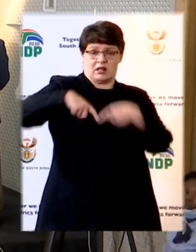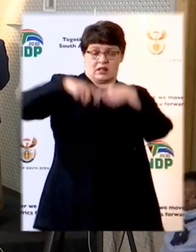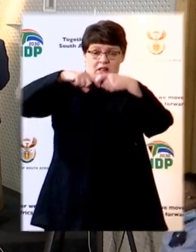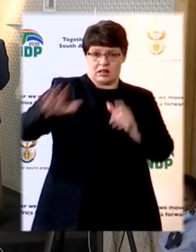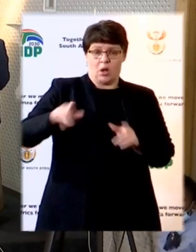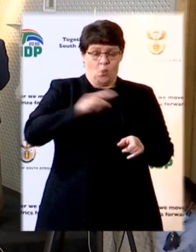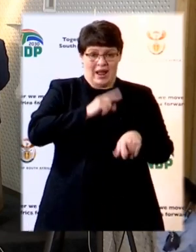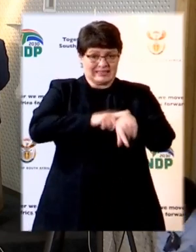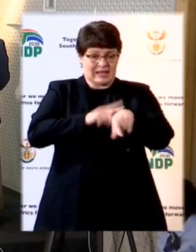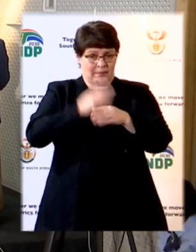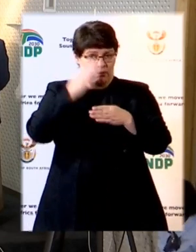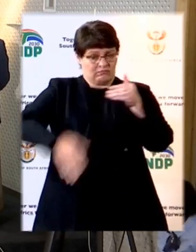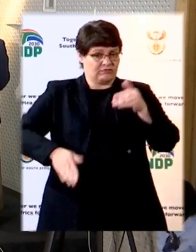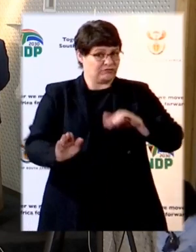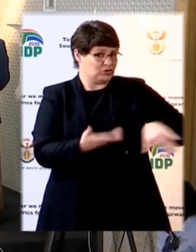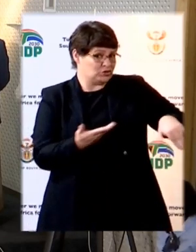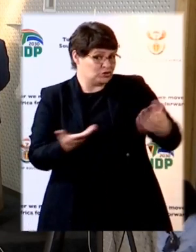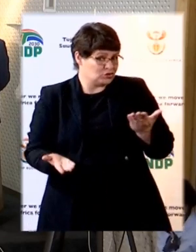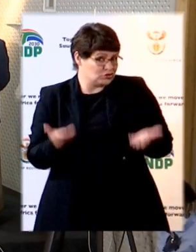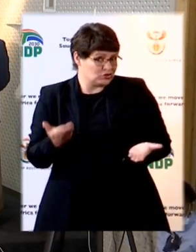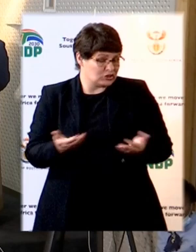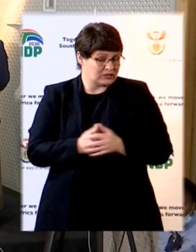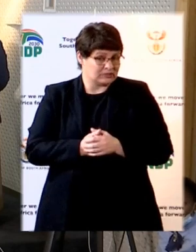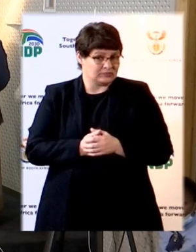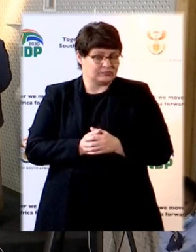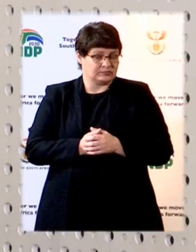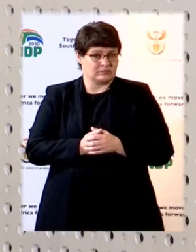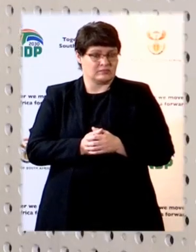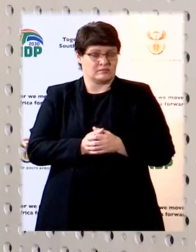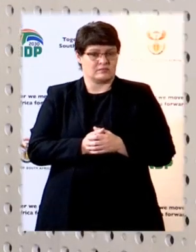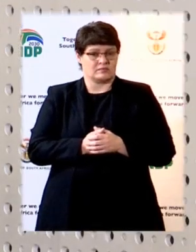their leases have expired?